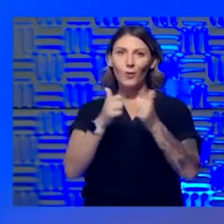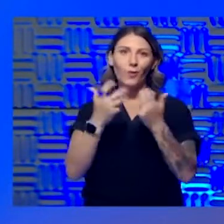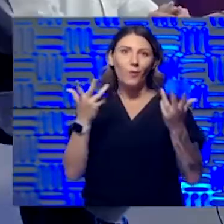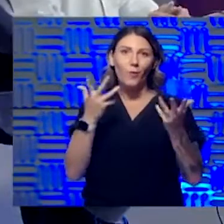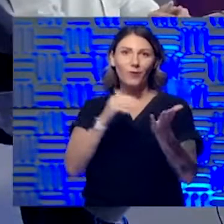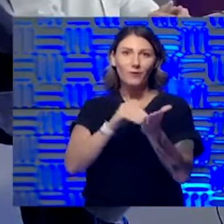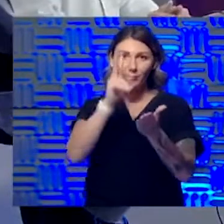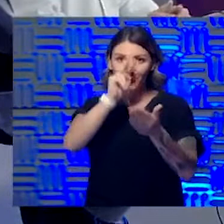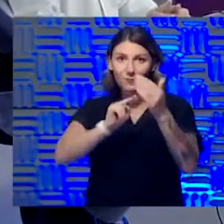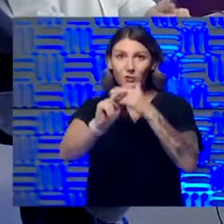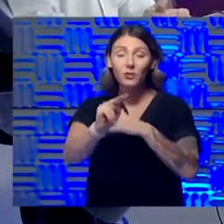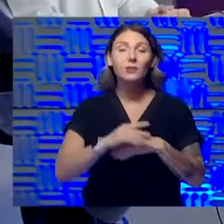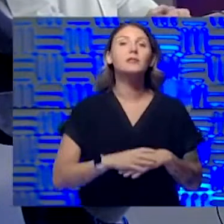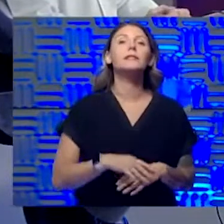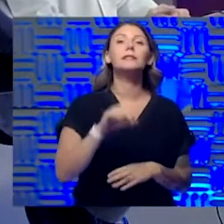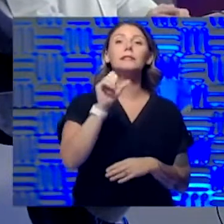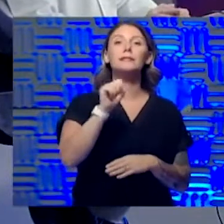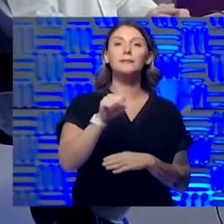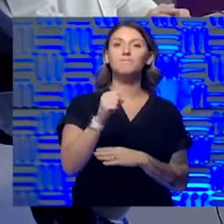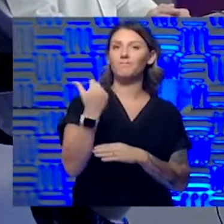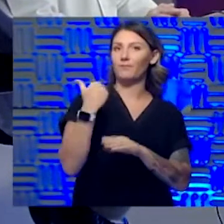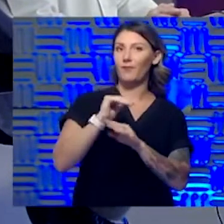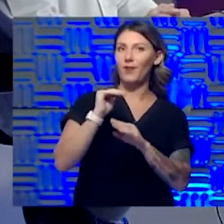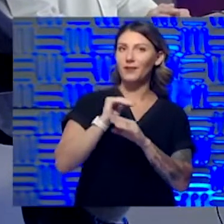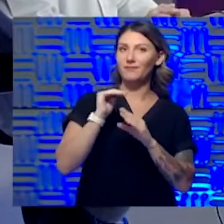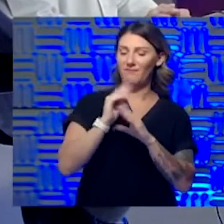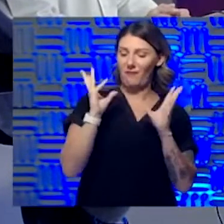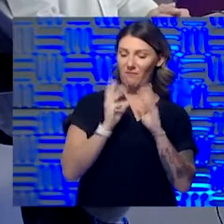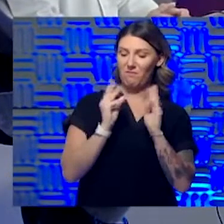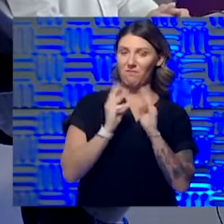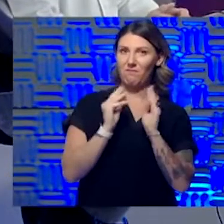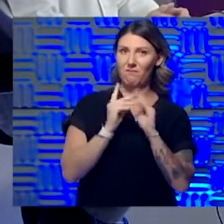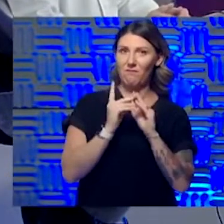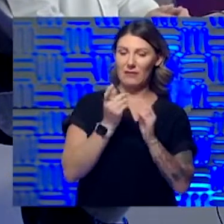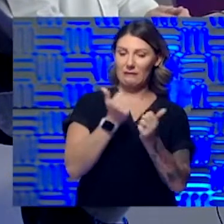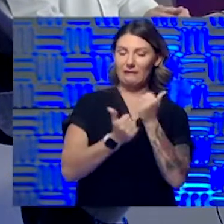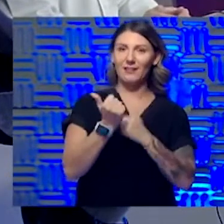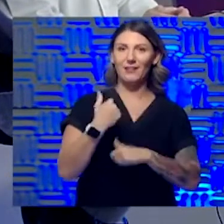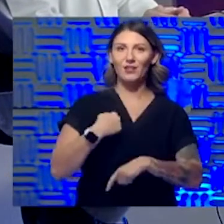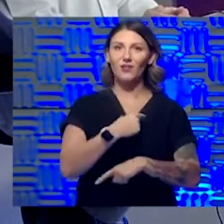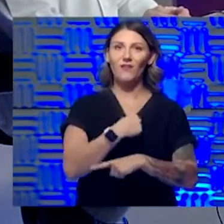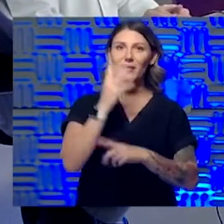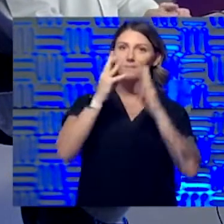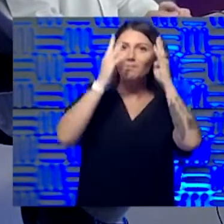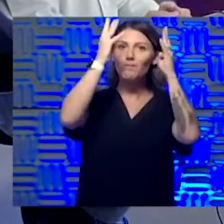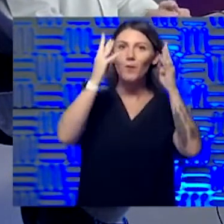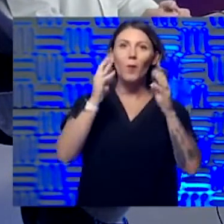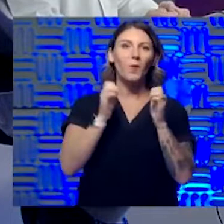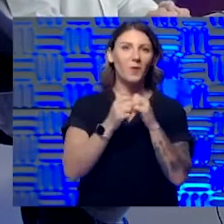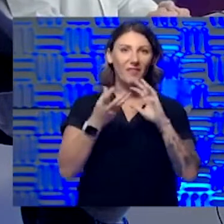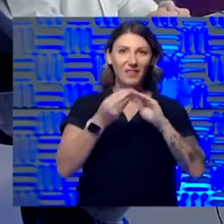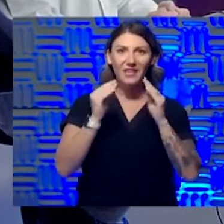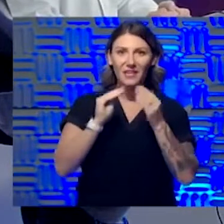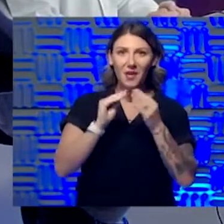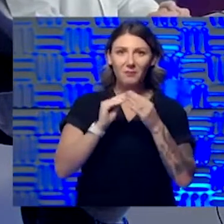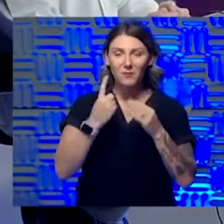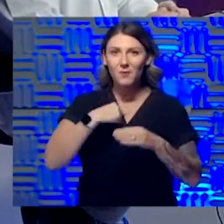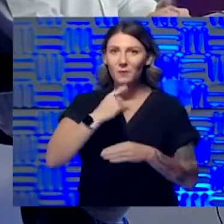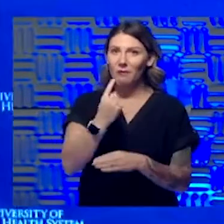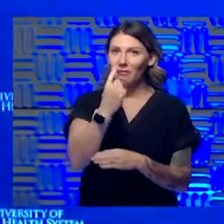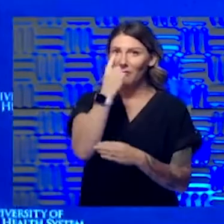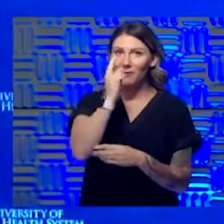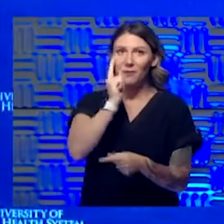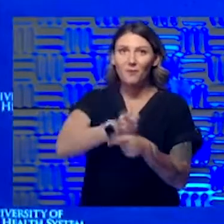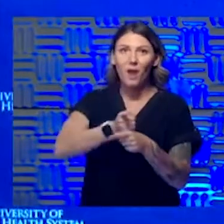weeks. Yeah, we had a meeting last evening, and we were working on the modeling, and each of us came up with our number, what we think. We used our inpatient census we all, I